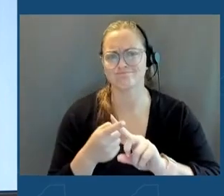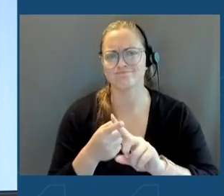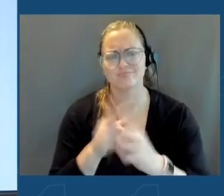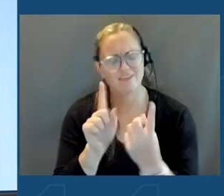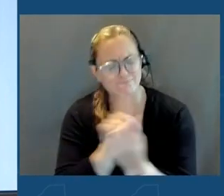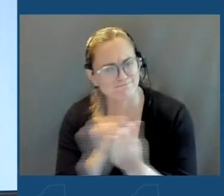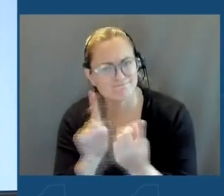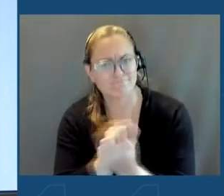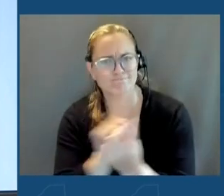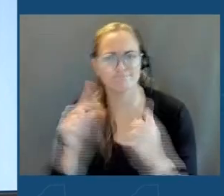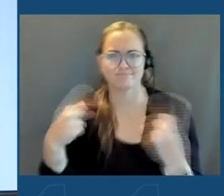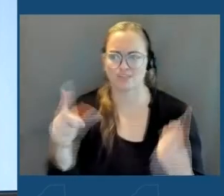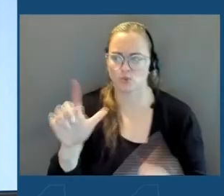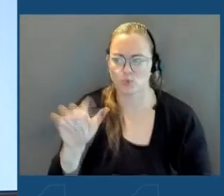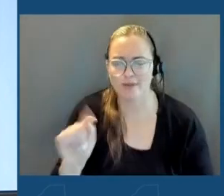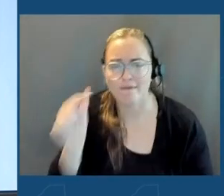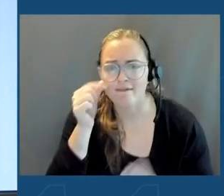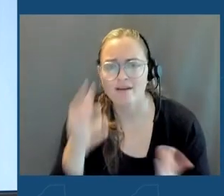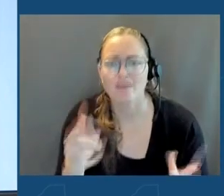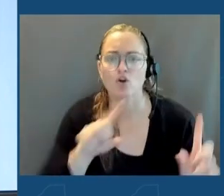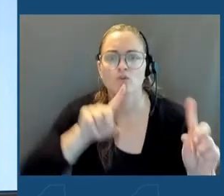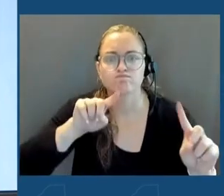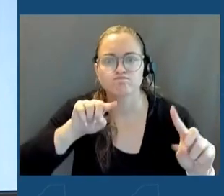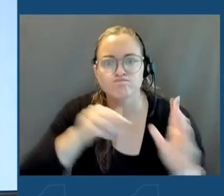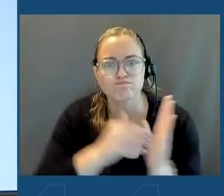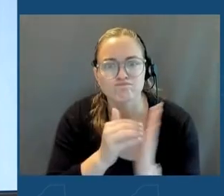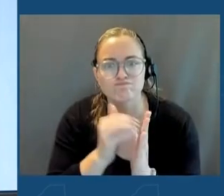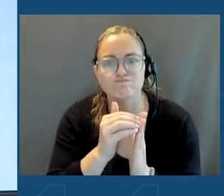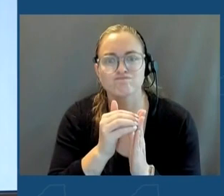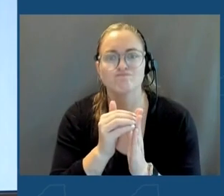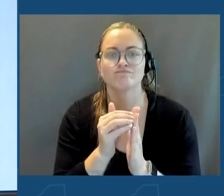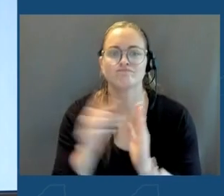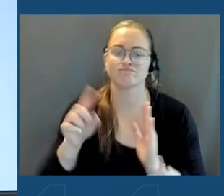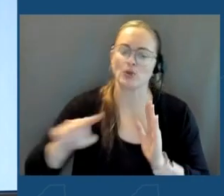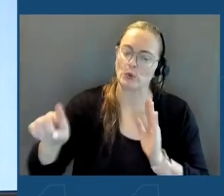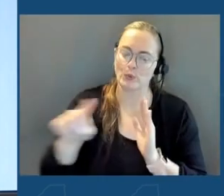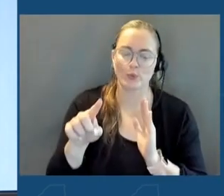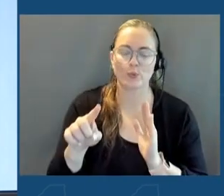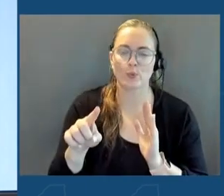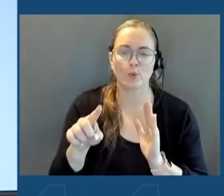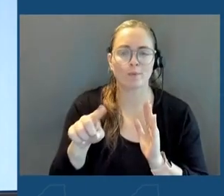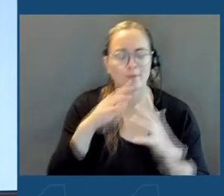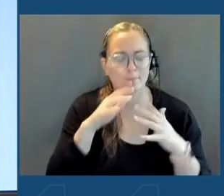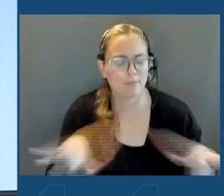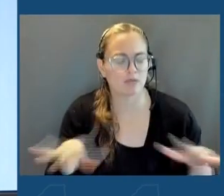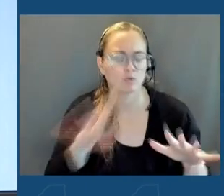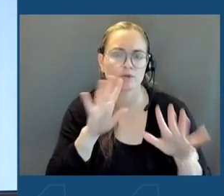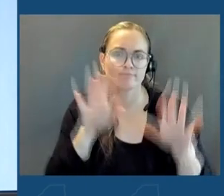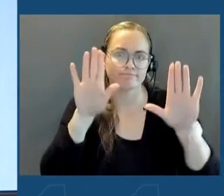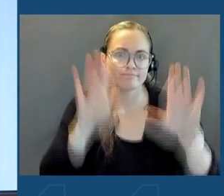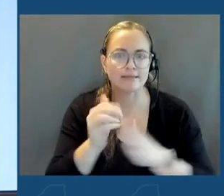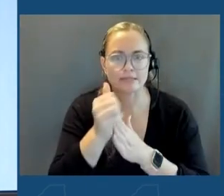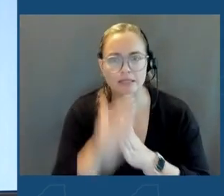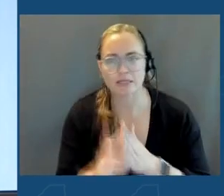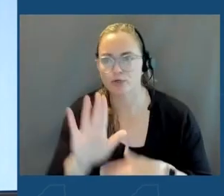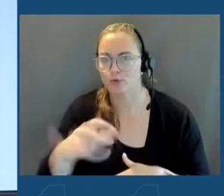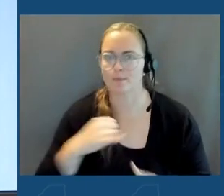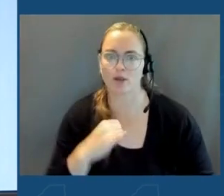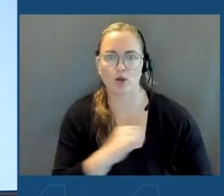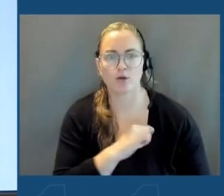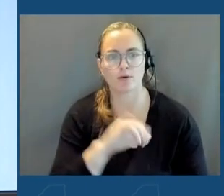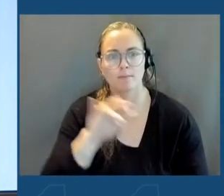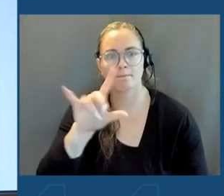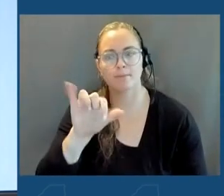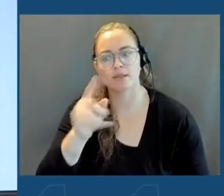Lieutenant Governor coming here so many times. And you have been blessed with an extraordinary leader in your mayor. Billy